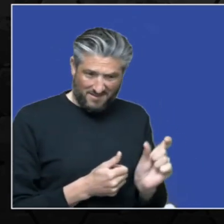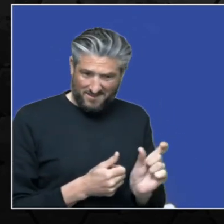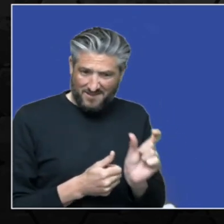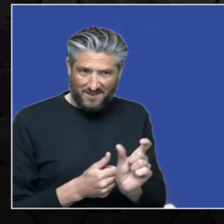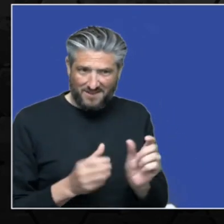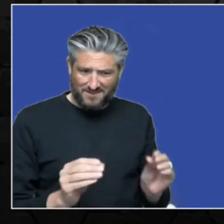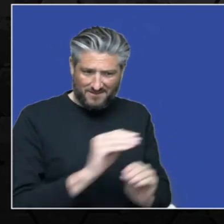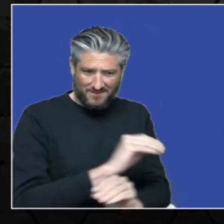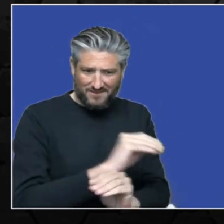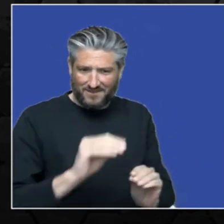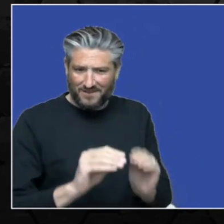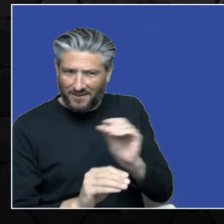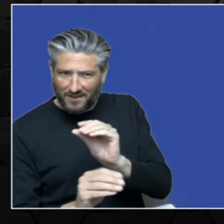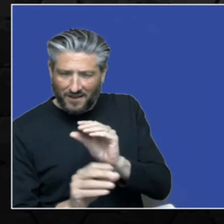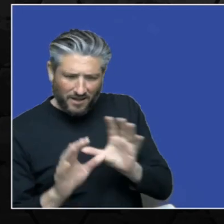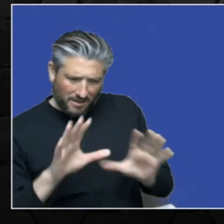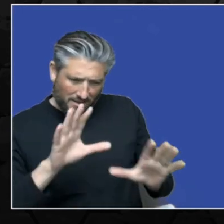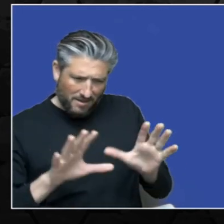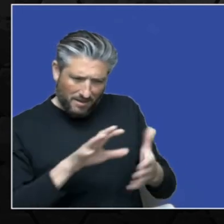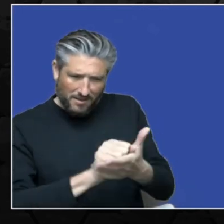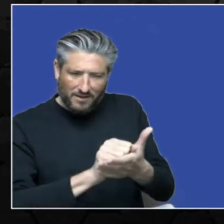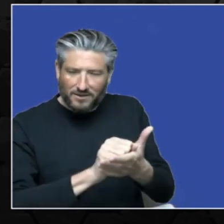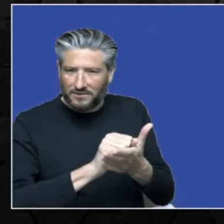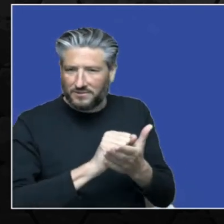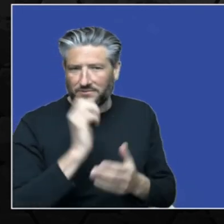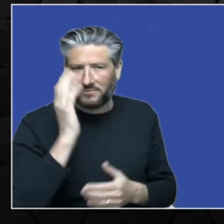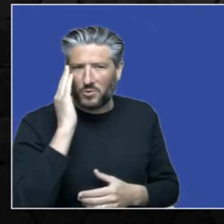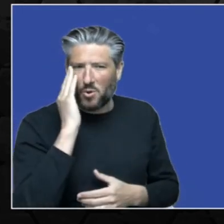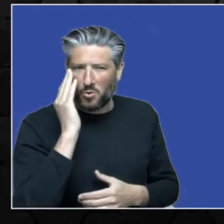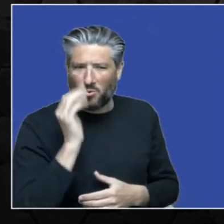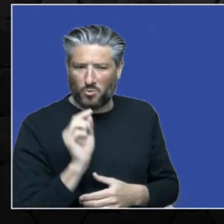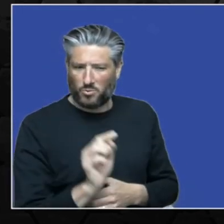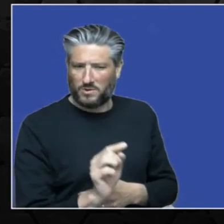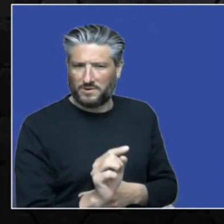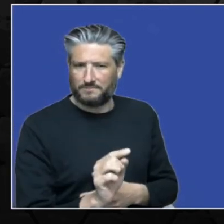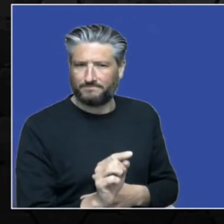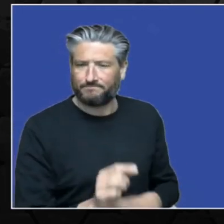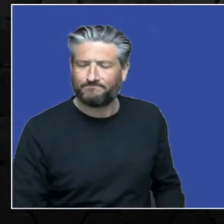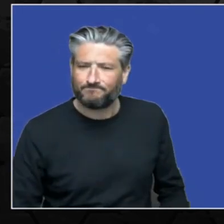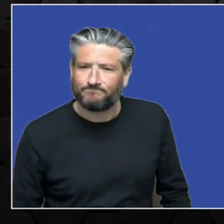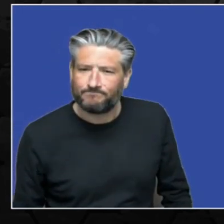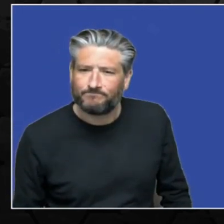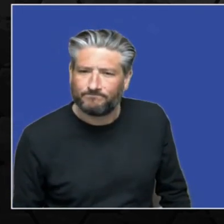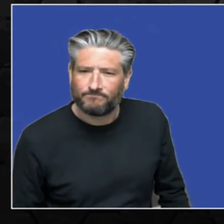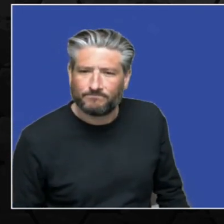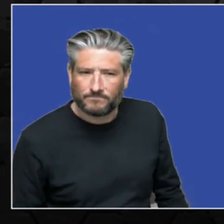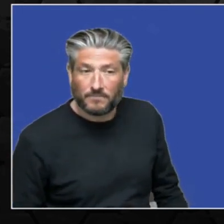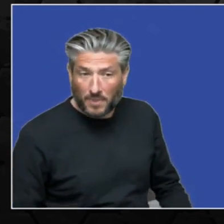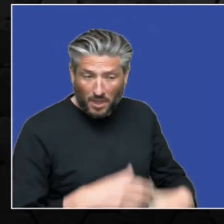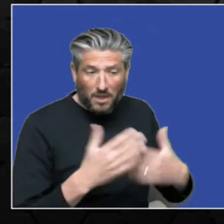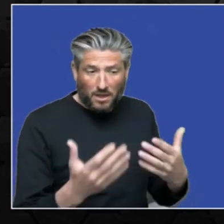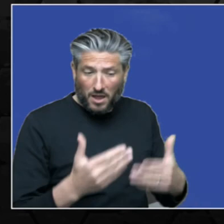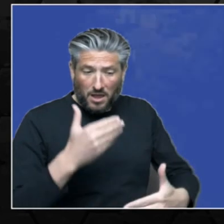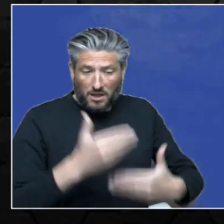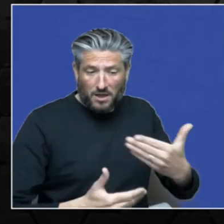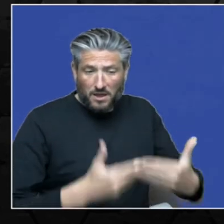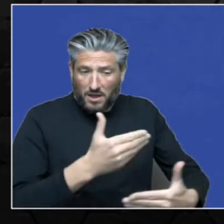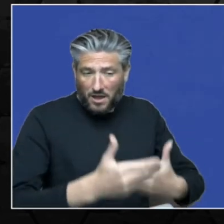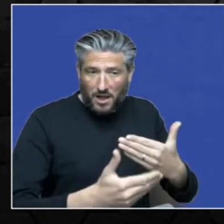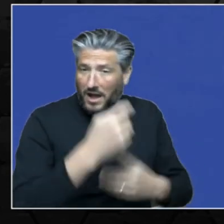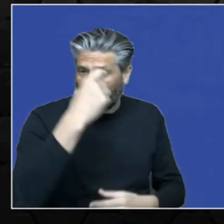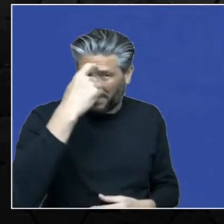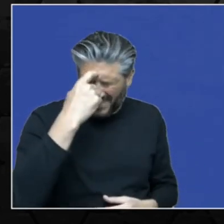time to be technically fair. Yeah. So That's yeah, true. it would come out to be, I think, negative in sense, because